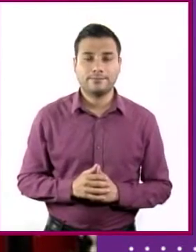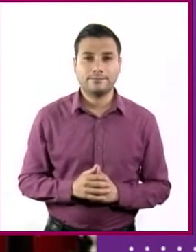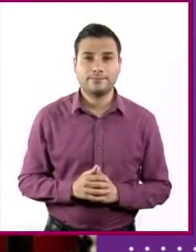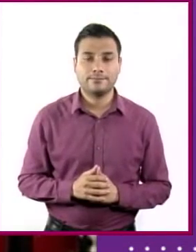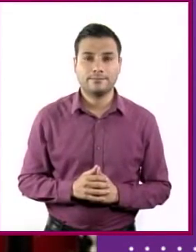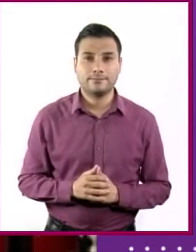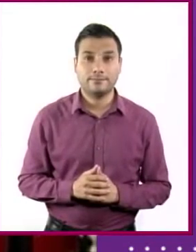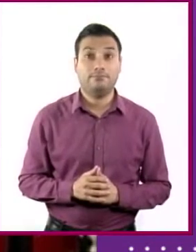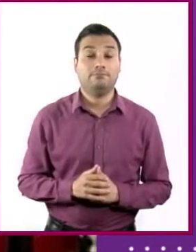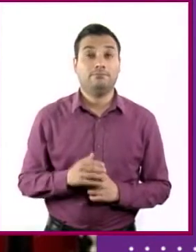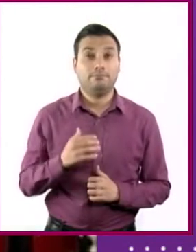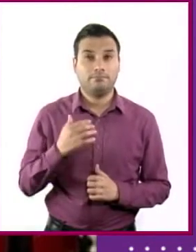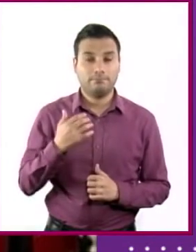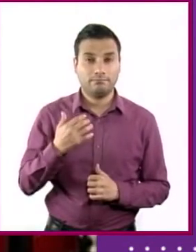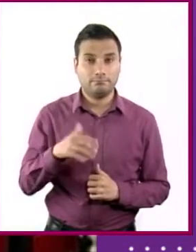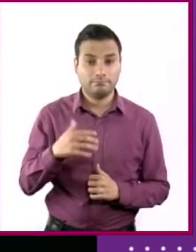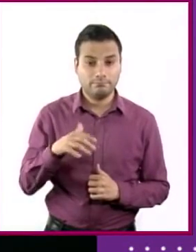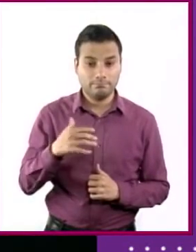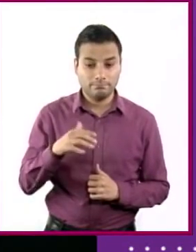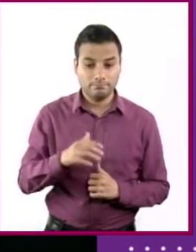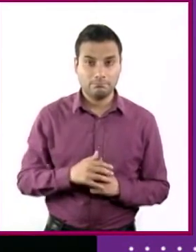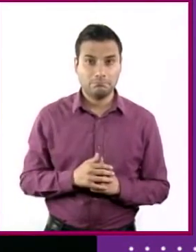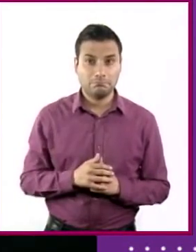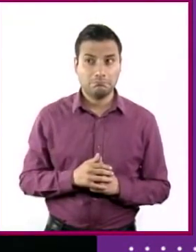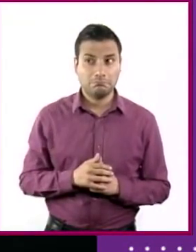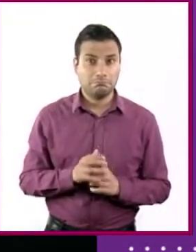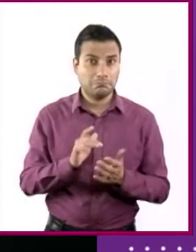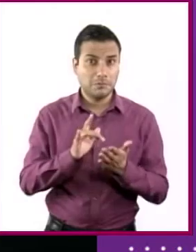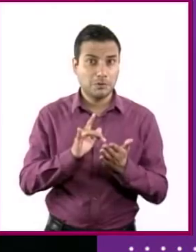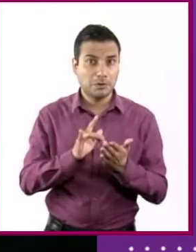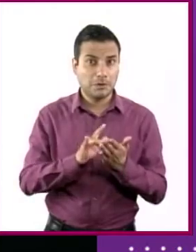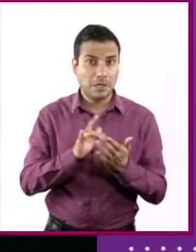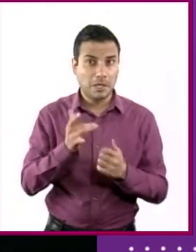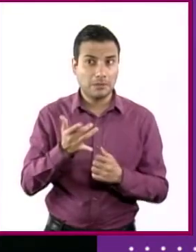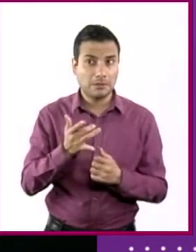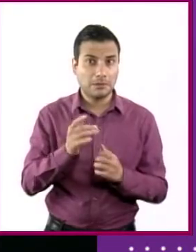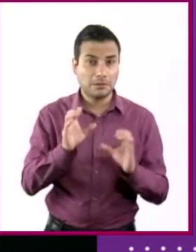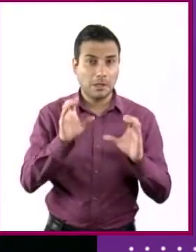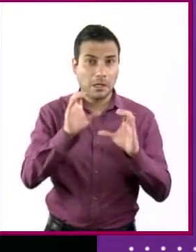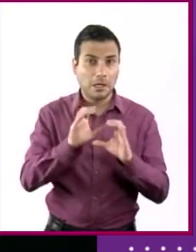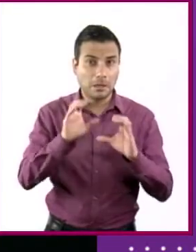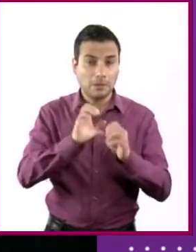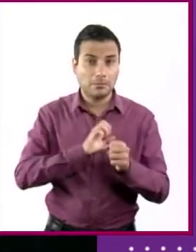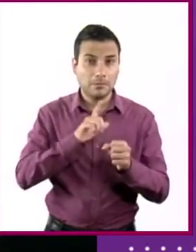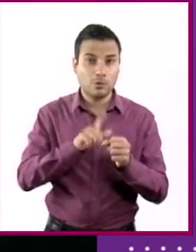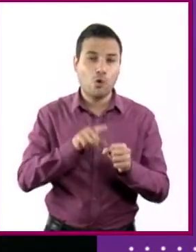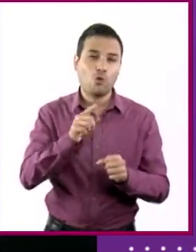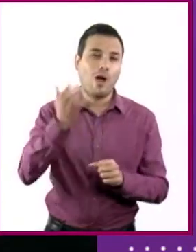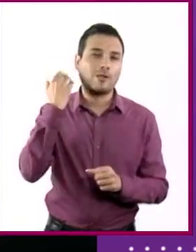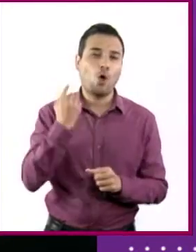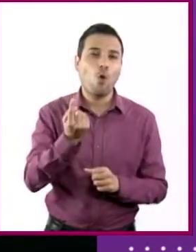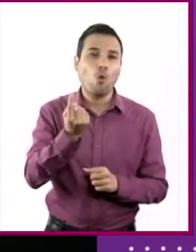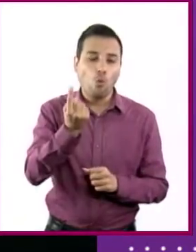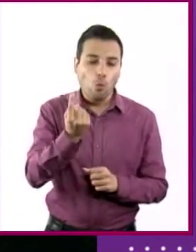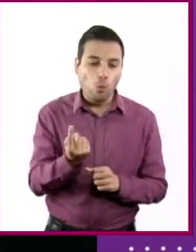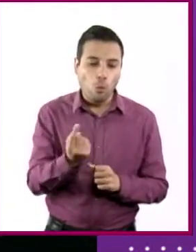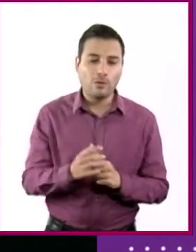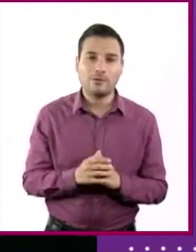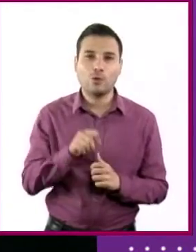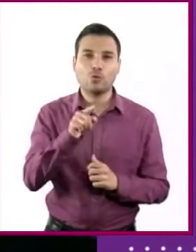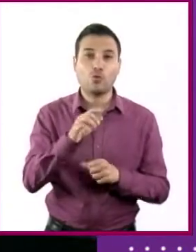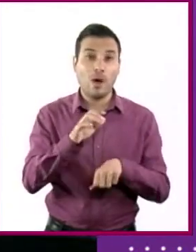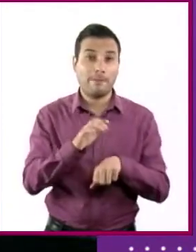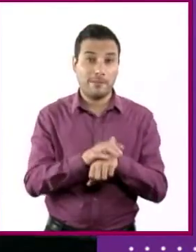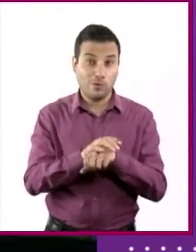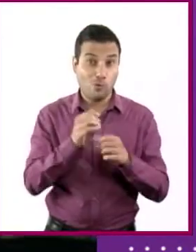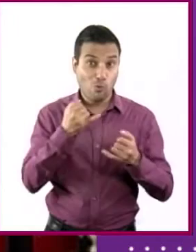Oh, that's special. I know. When you were a child, could you play with your